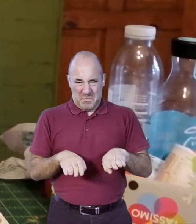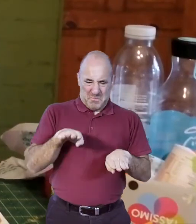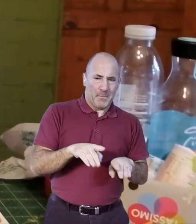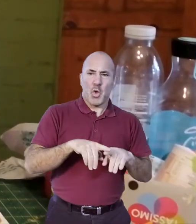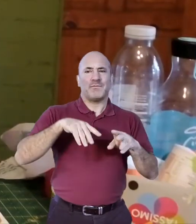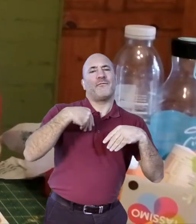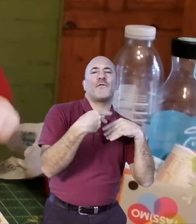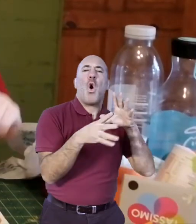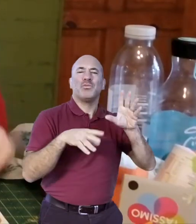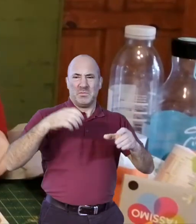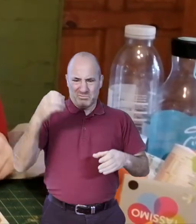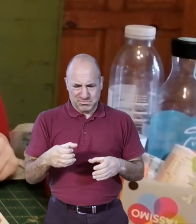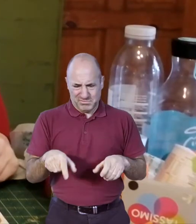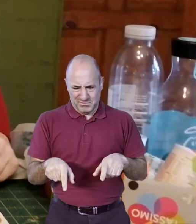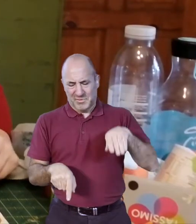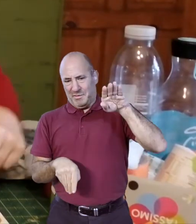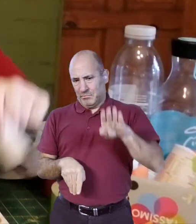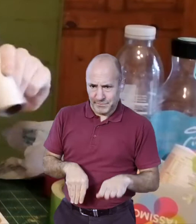and moves very rigid.